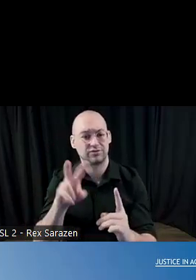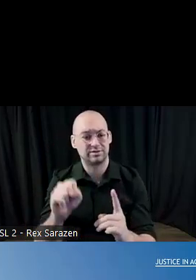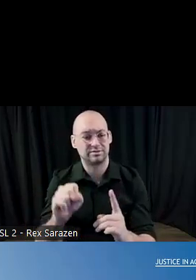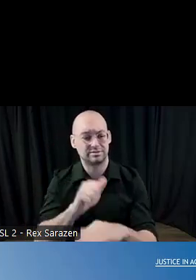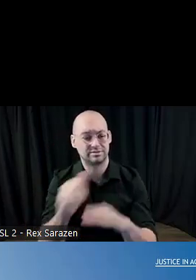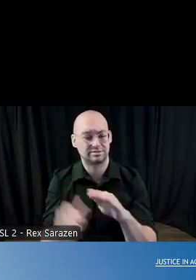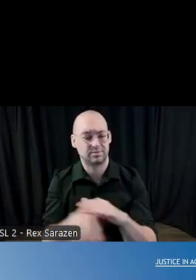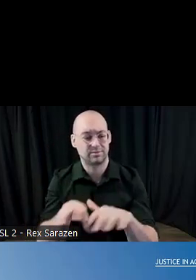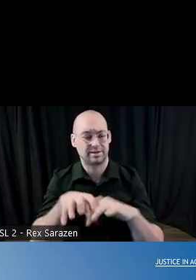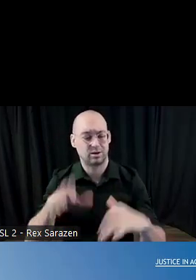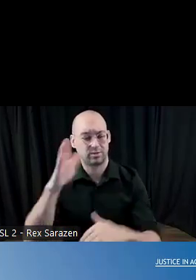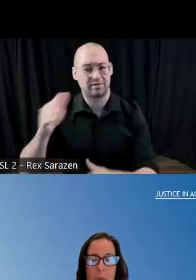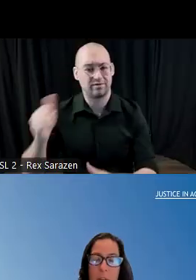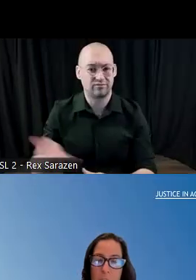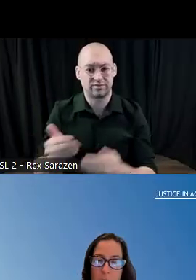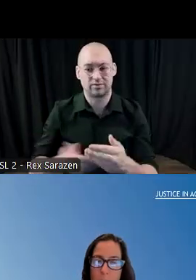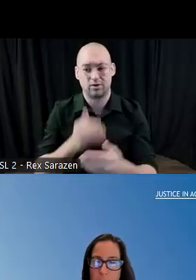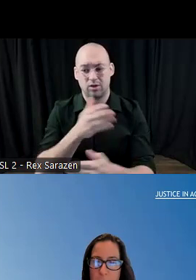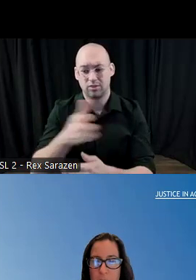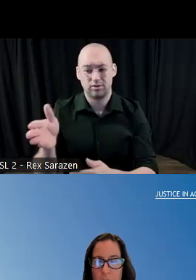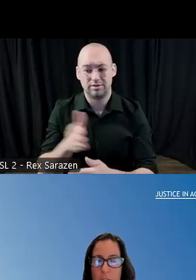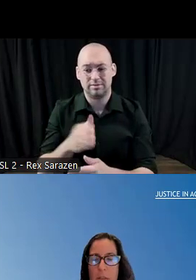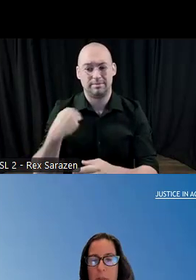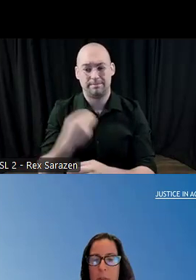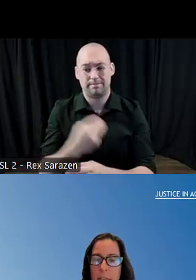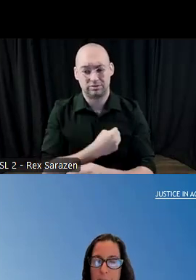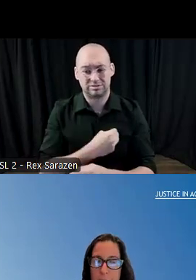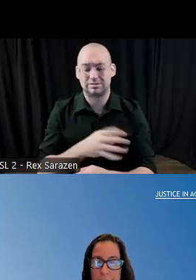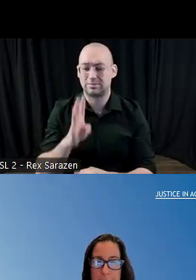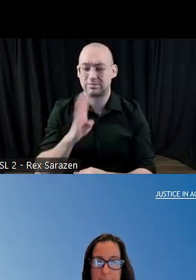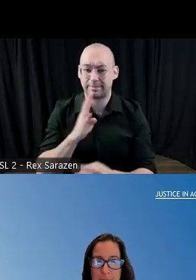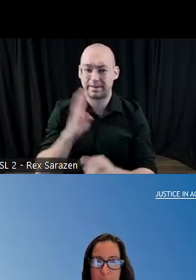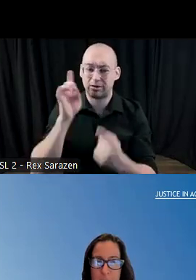invite the rest of the committee members who will speak to